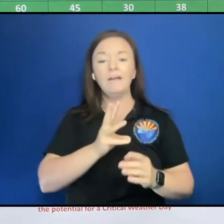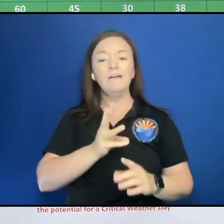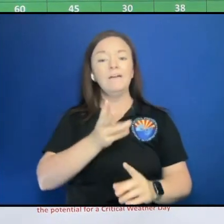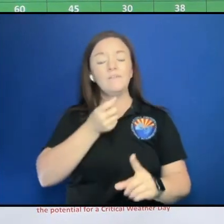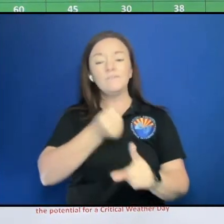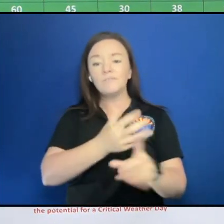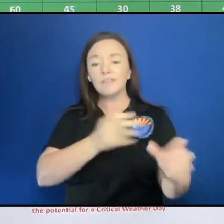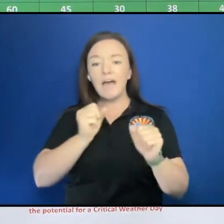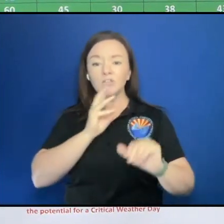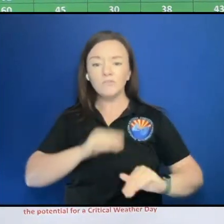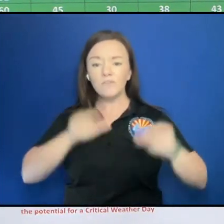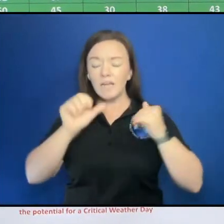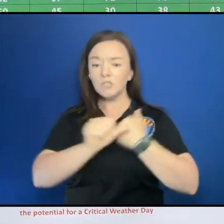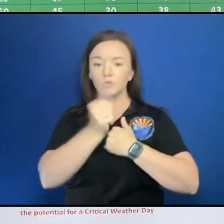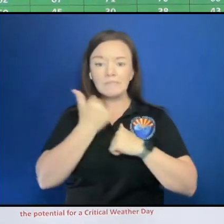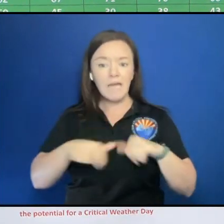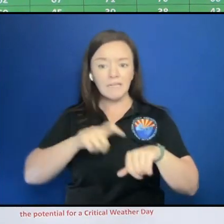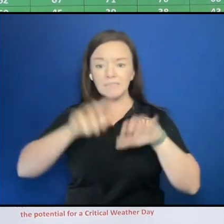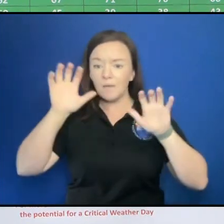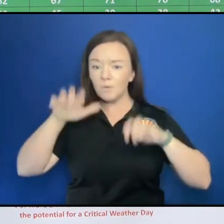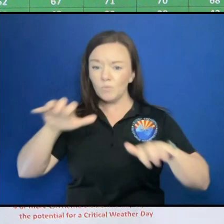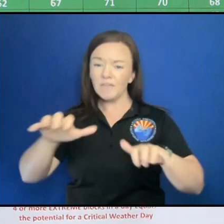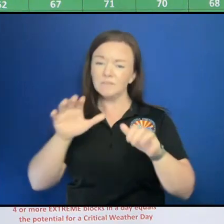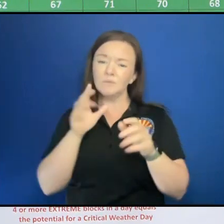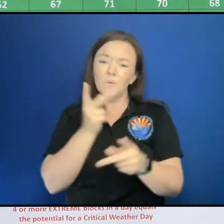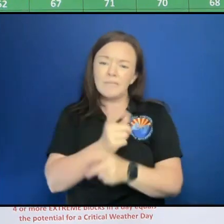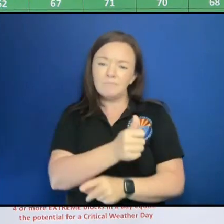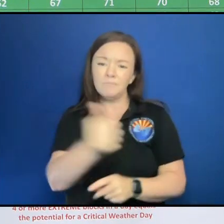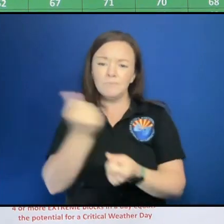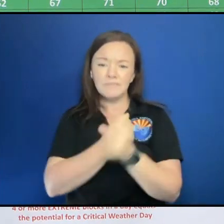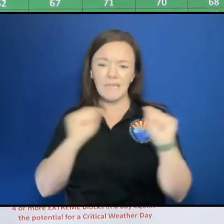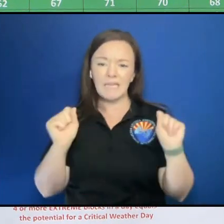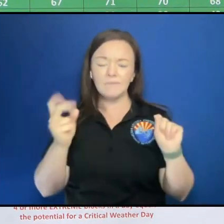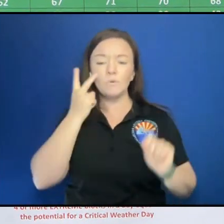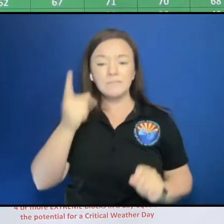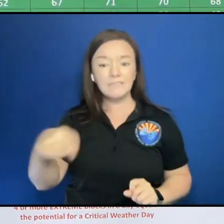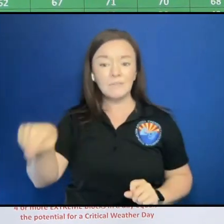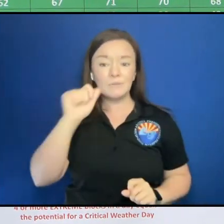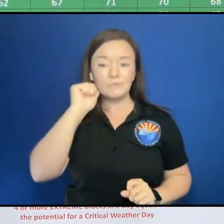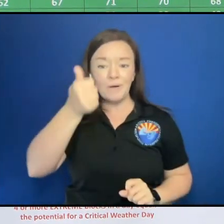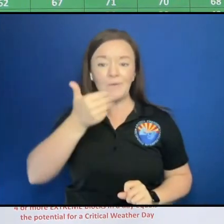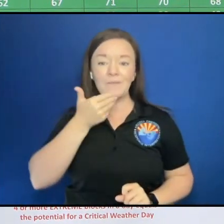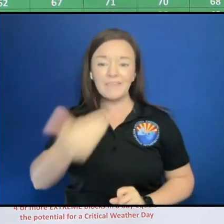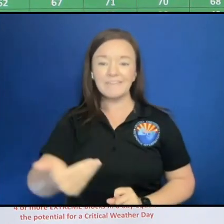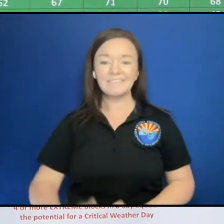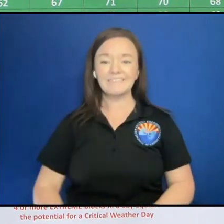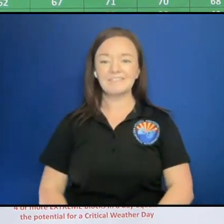but just be safe, and we'll see you guys again tomorrow. Thanks.